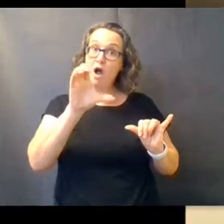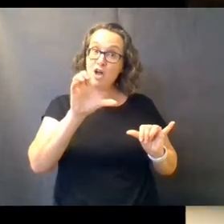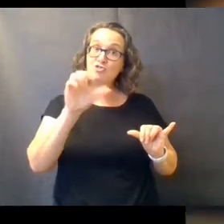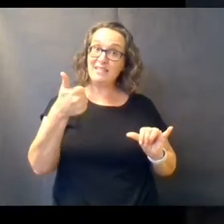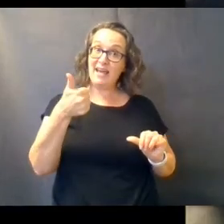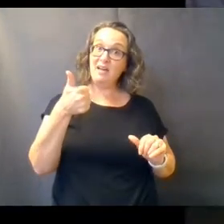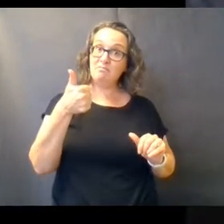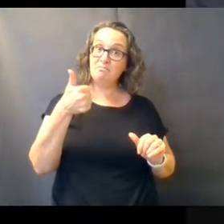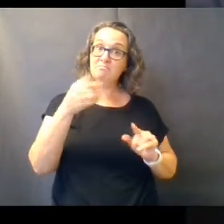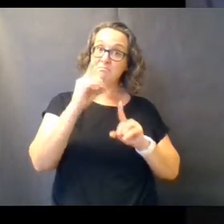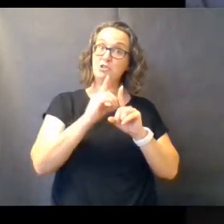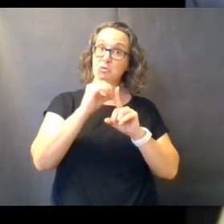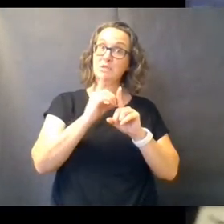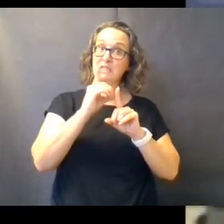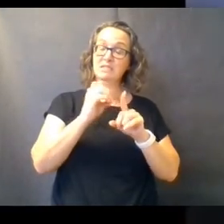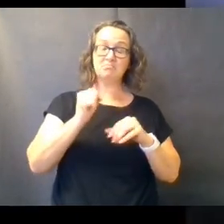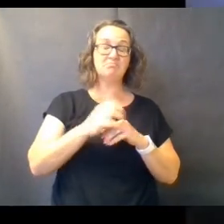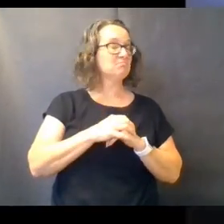110 degrees.